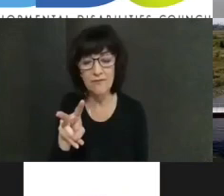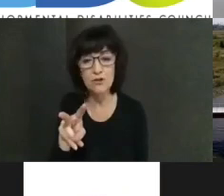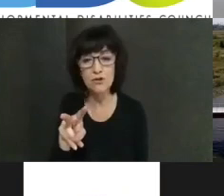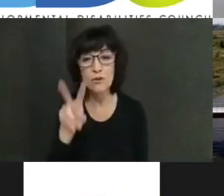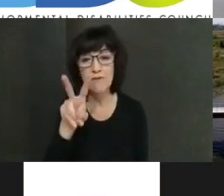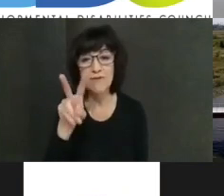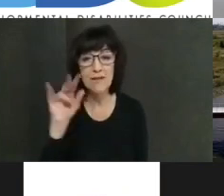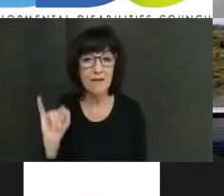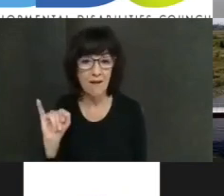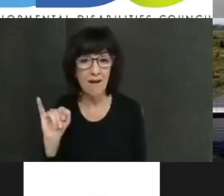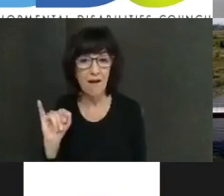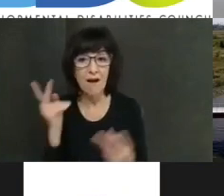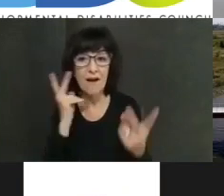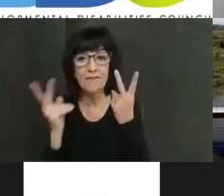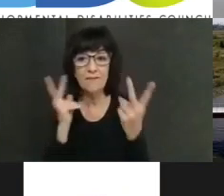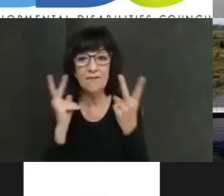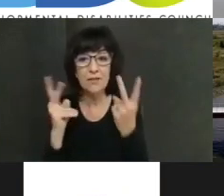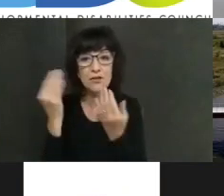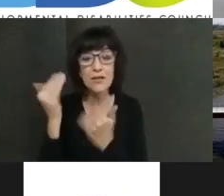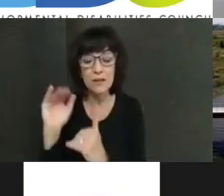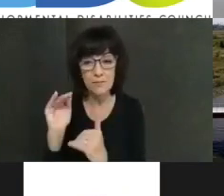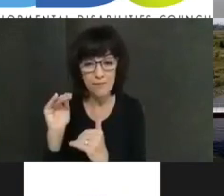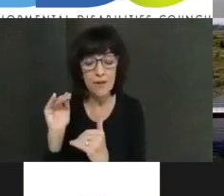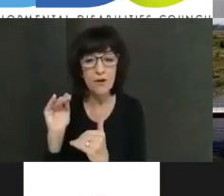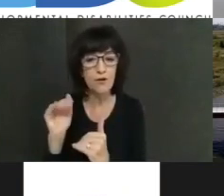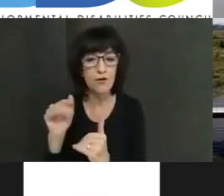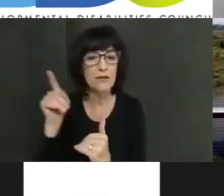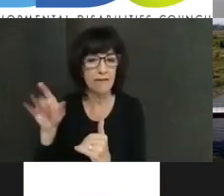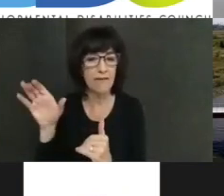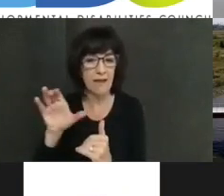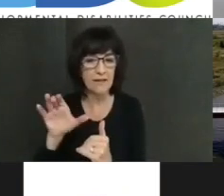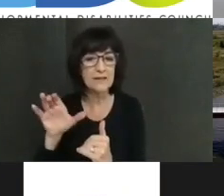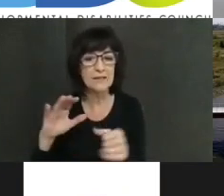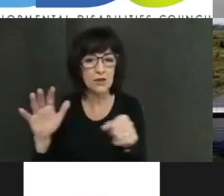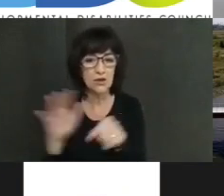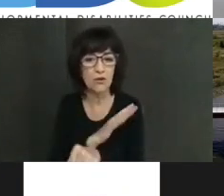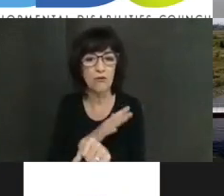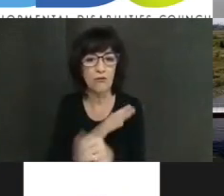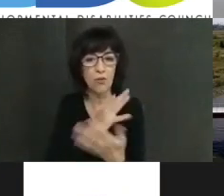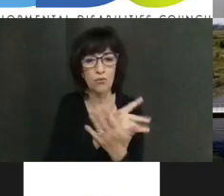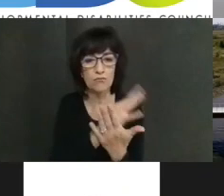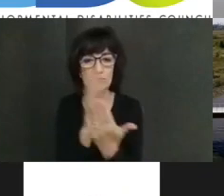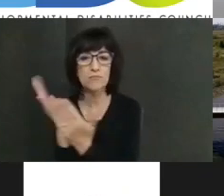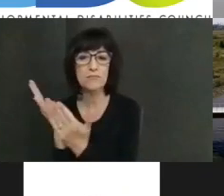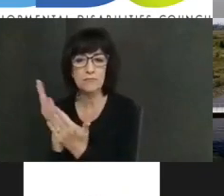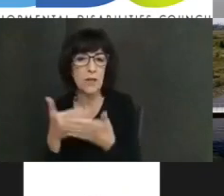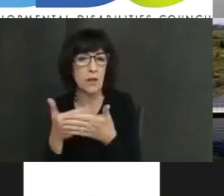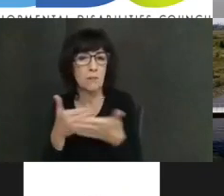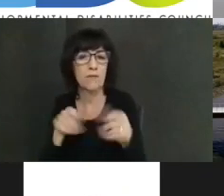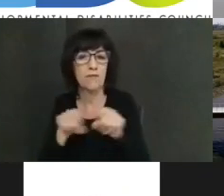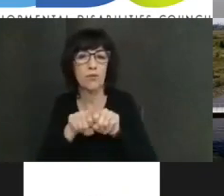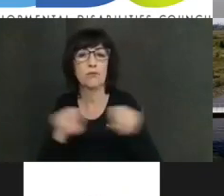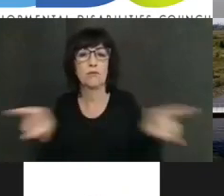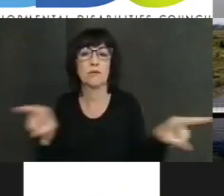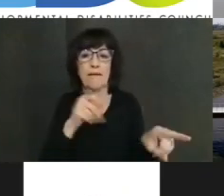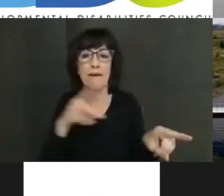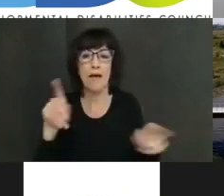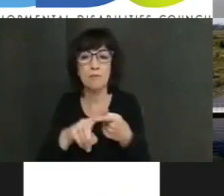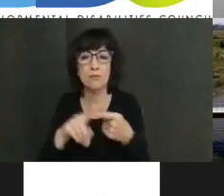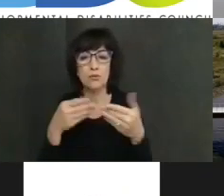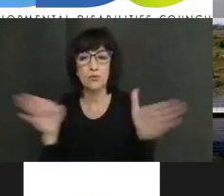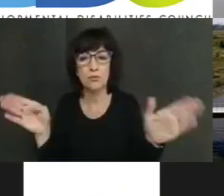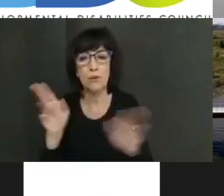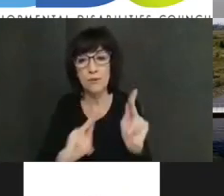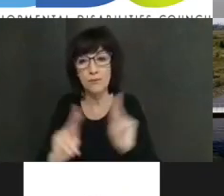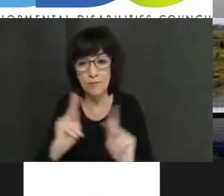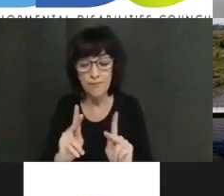full review top to bottom of the application, and all of this was done before the app was even brought out to the public. At this point, I'm going to share my